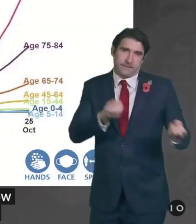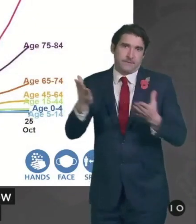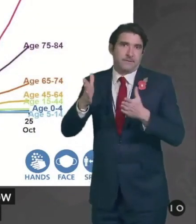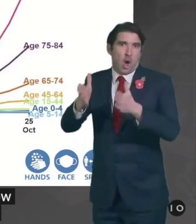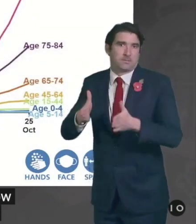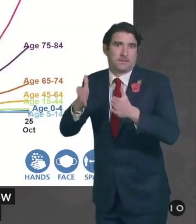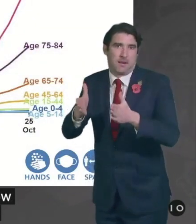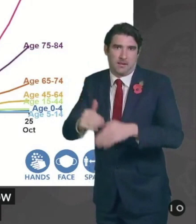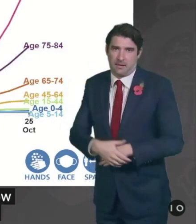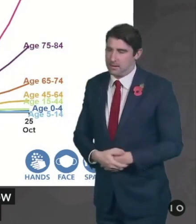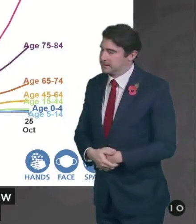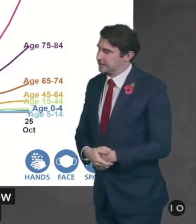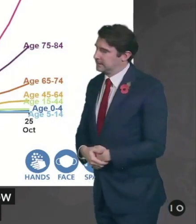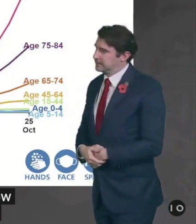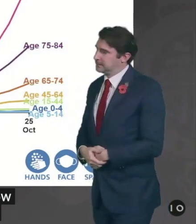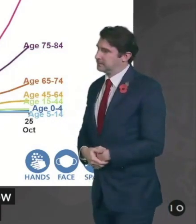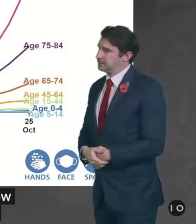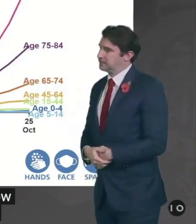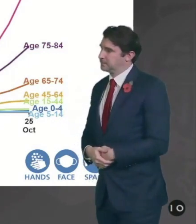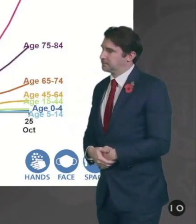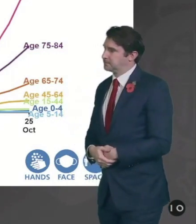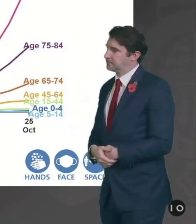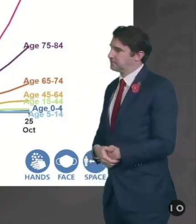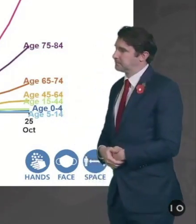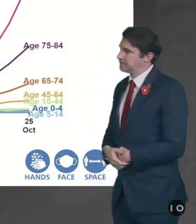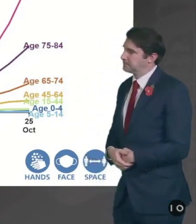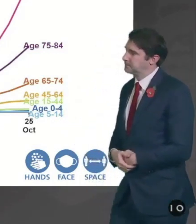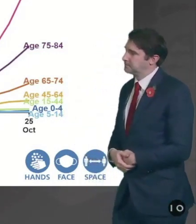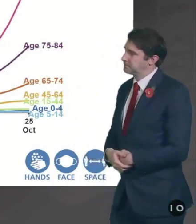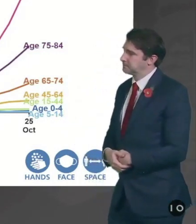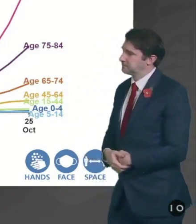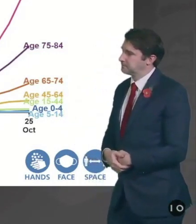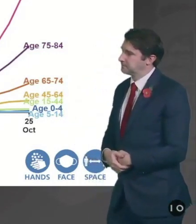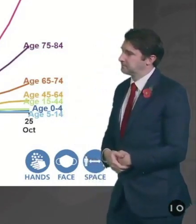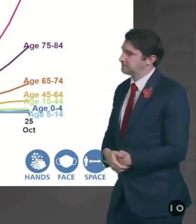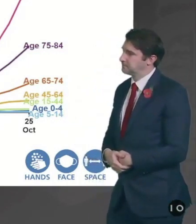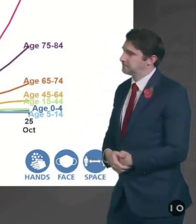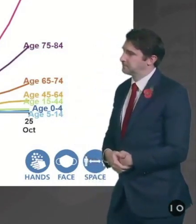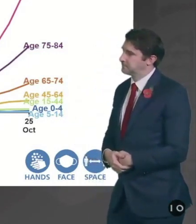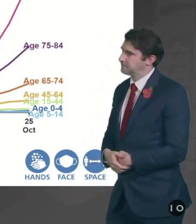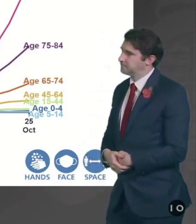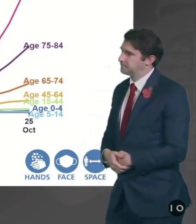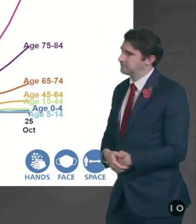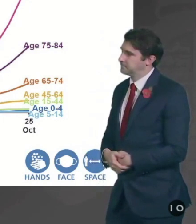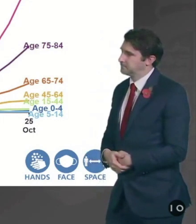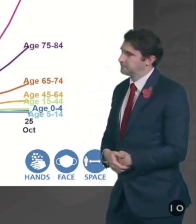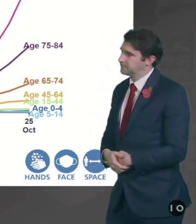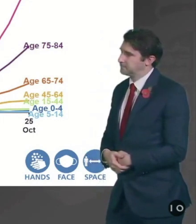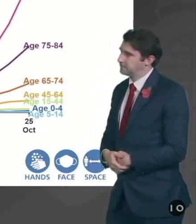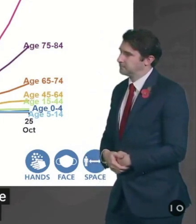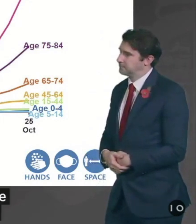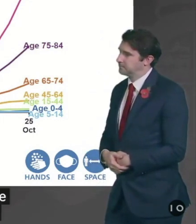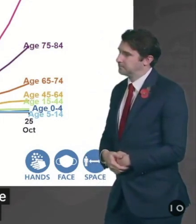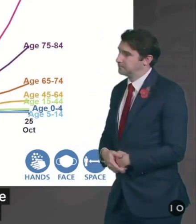And we're now beginning to see this. This is moving over to NHS activity. We're beginning to see this with a rise in the number of hospital